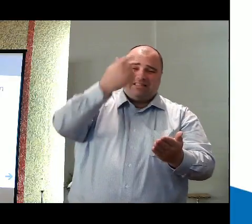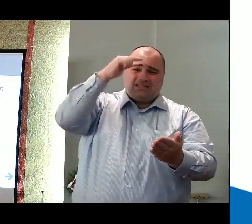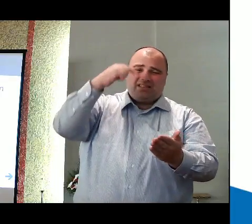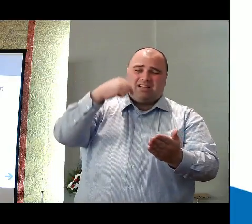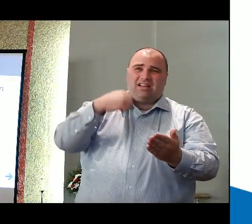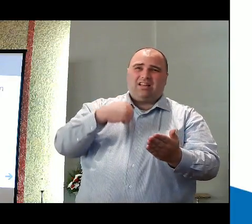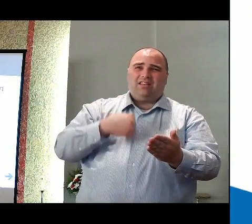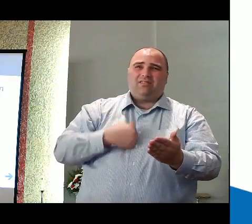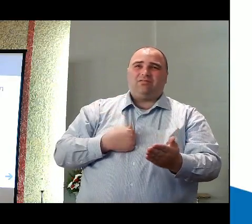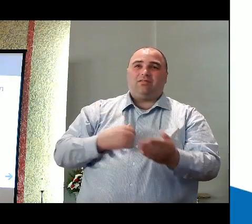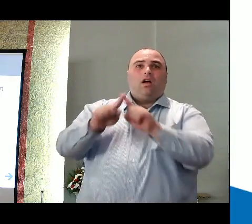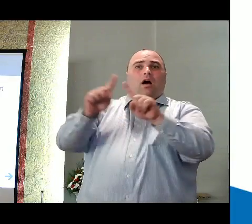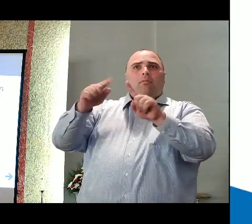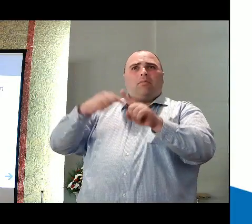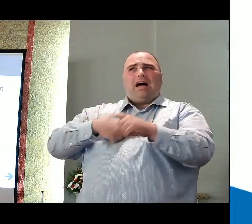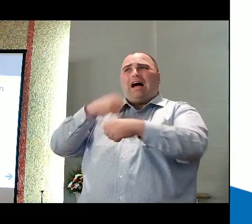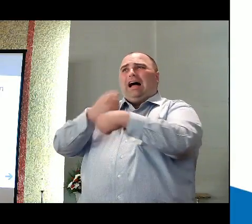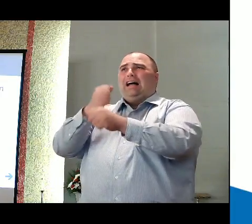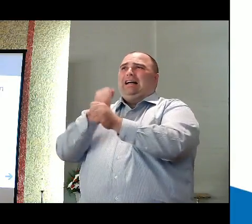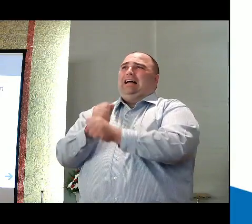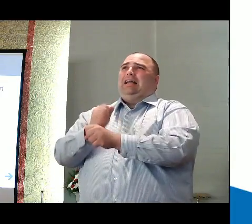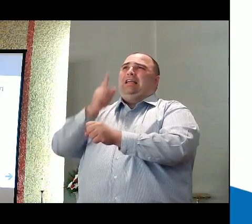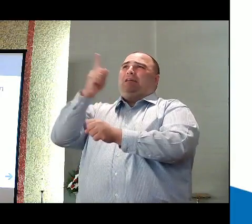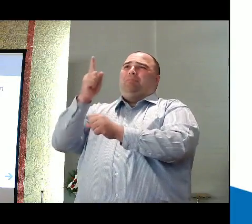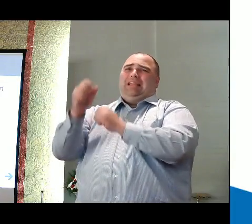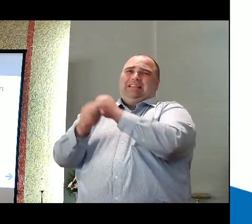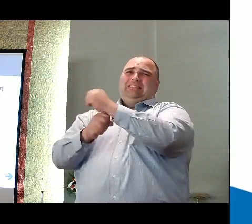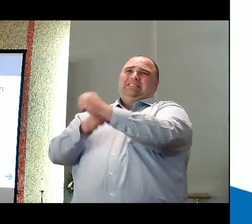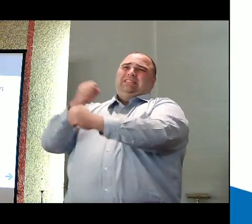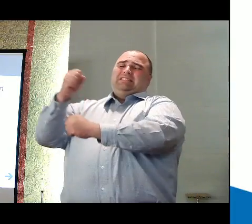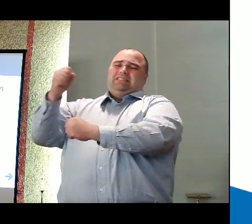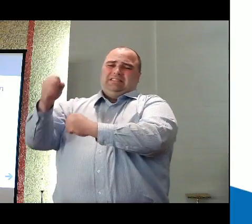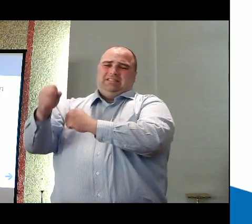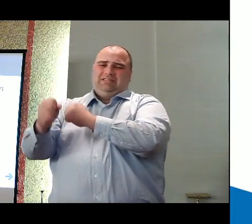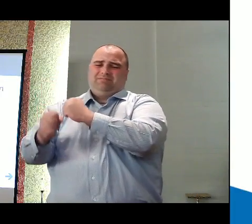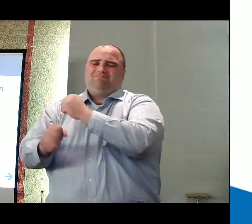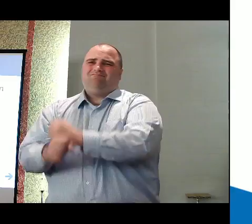love? Die before me, who